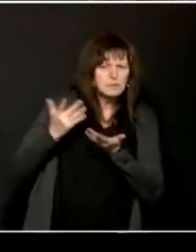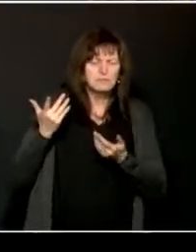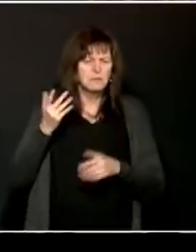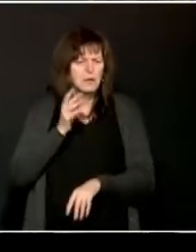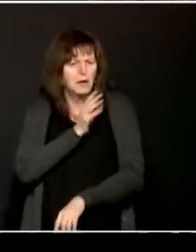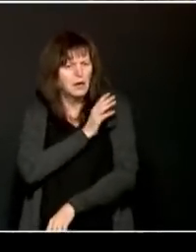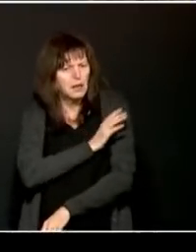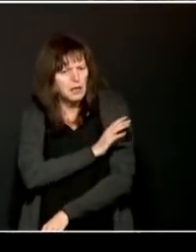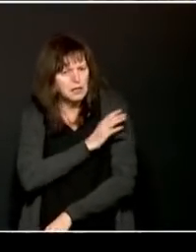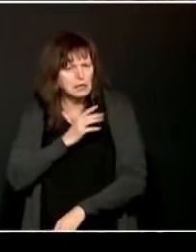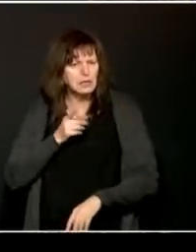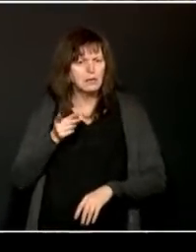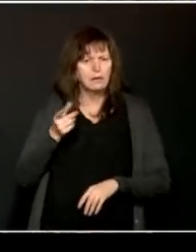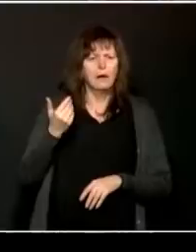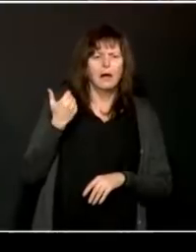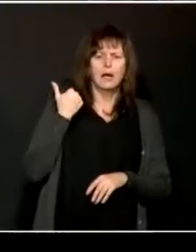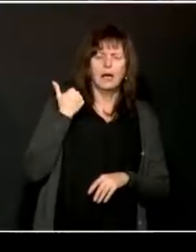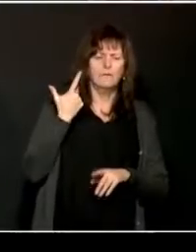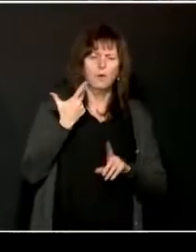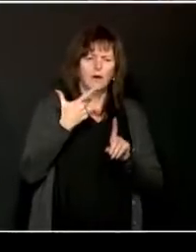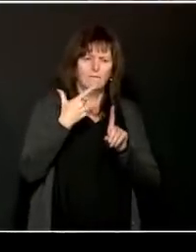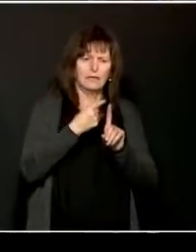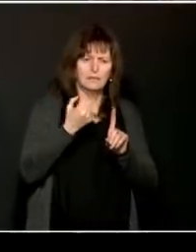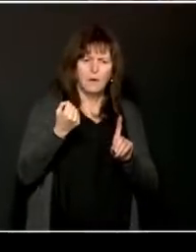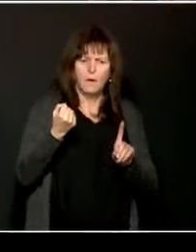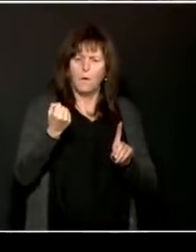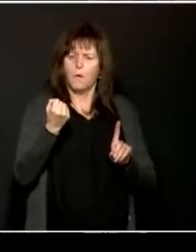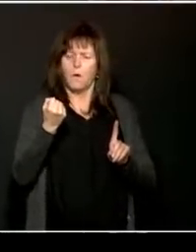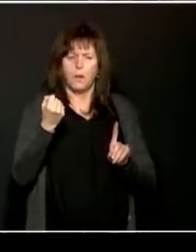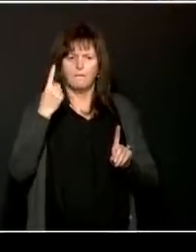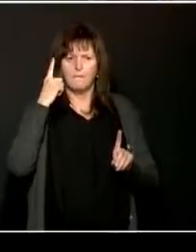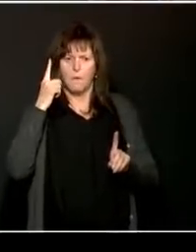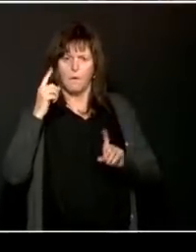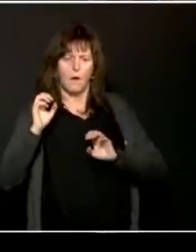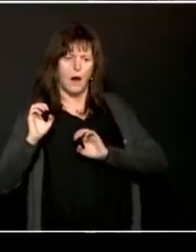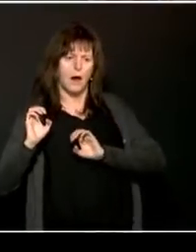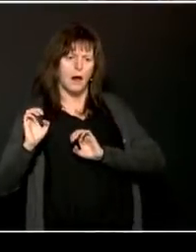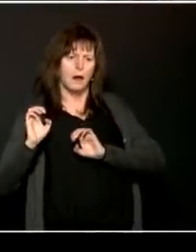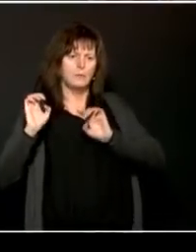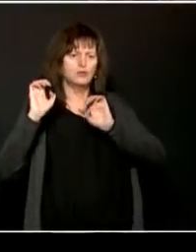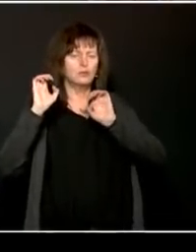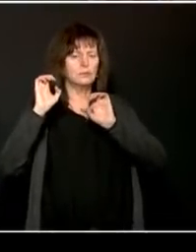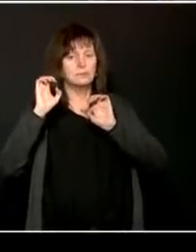be? Would that be taking them into a hotspot or something like that? Like a